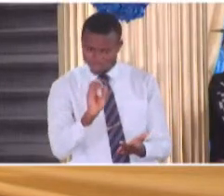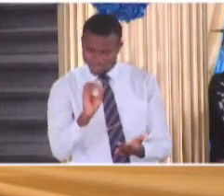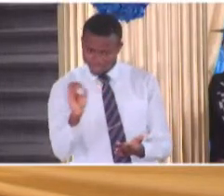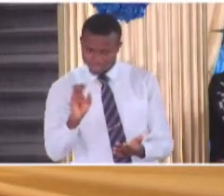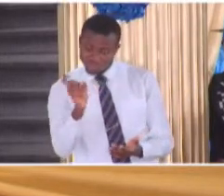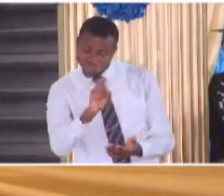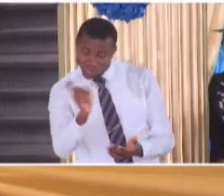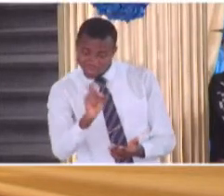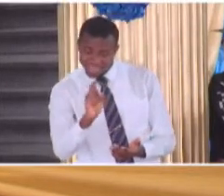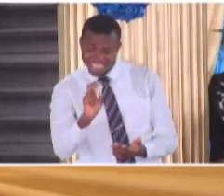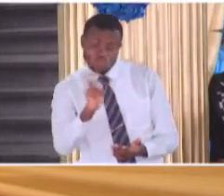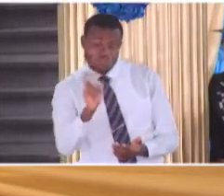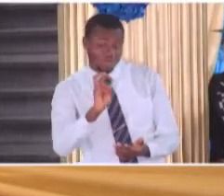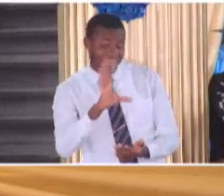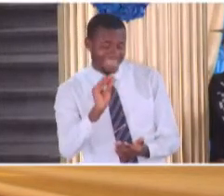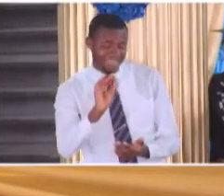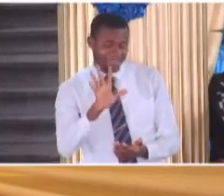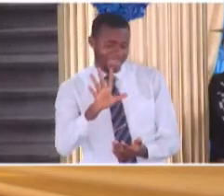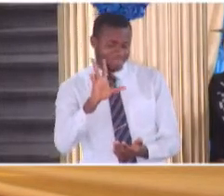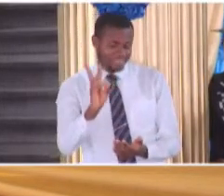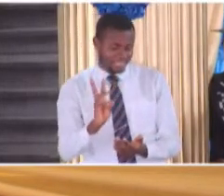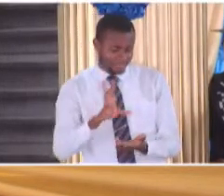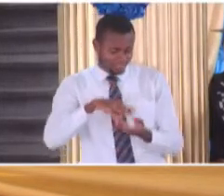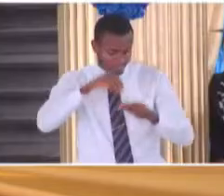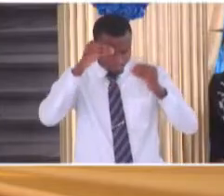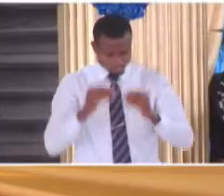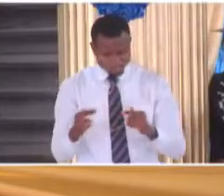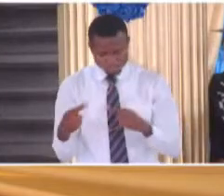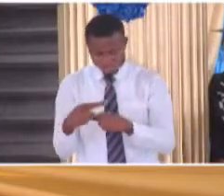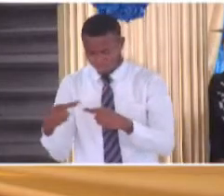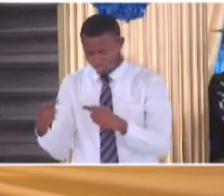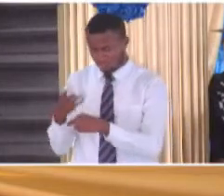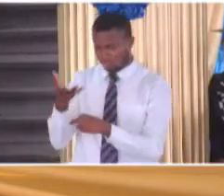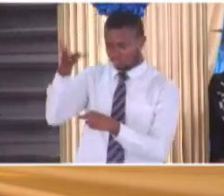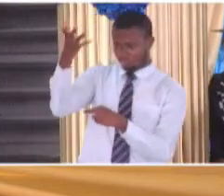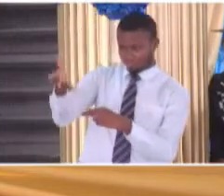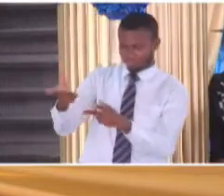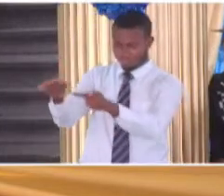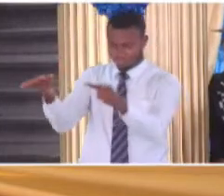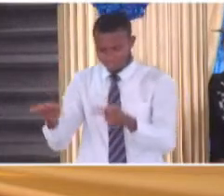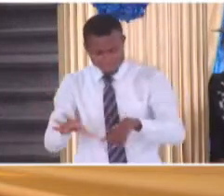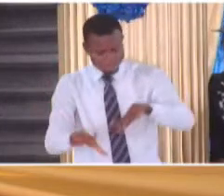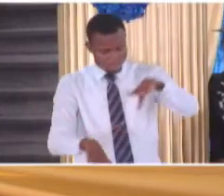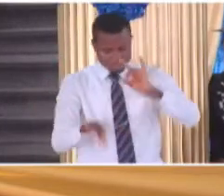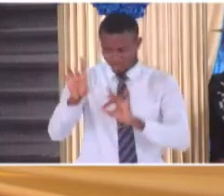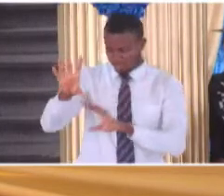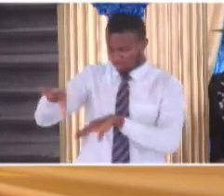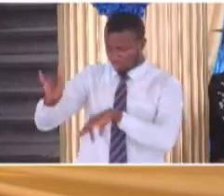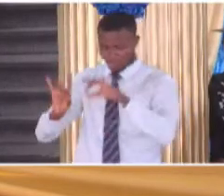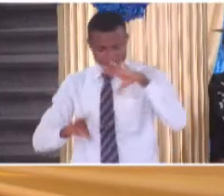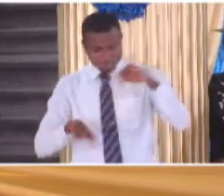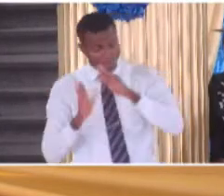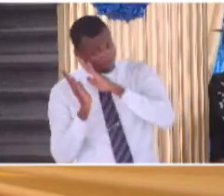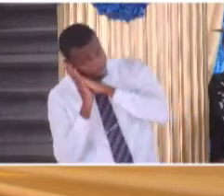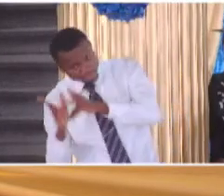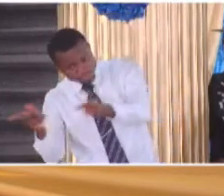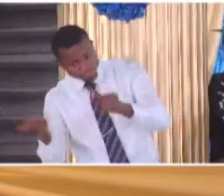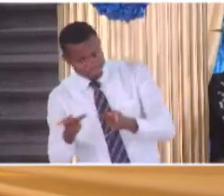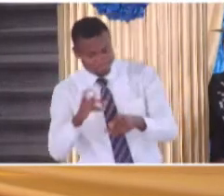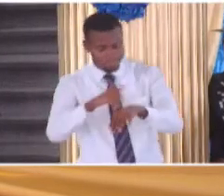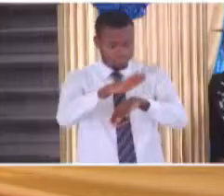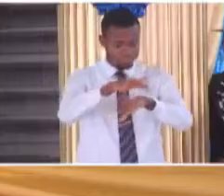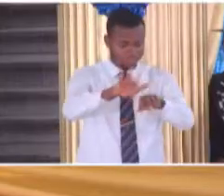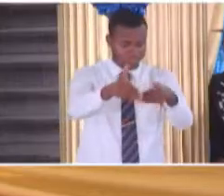1,256 students, and rooms there have been allocated through the randomized bed allocation system.